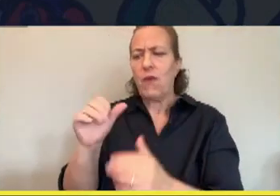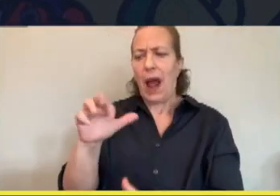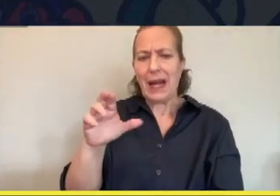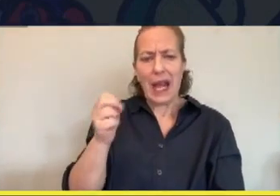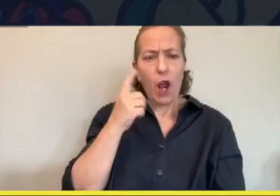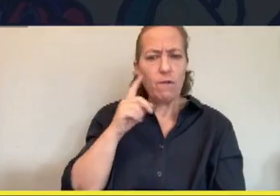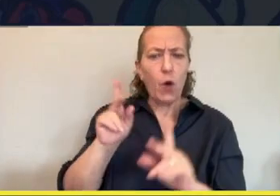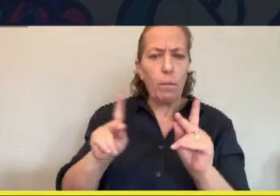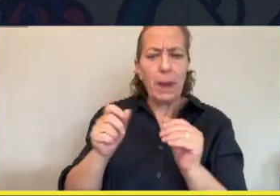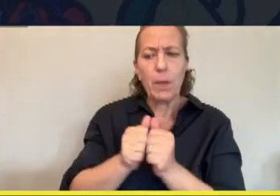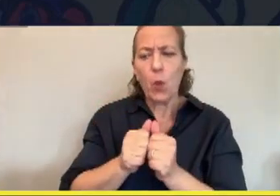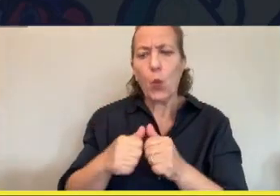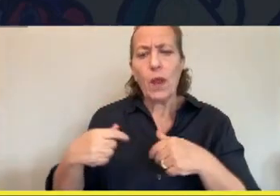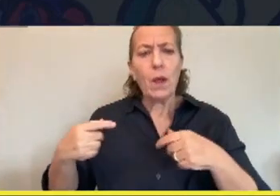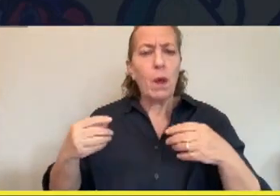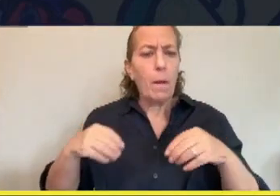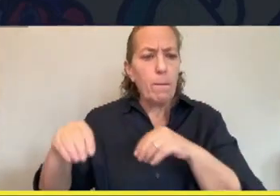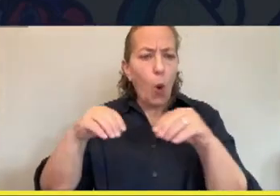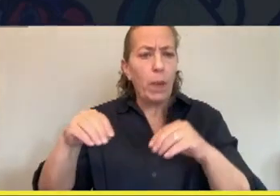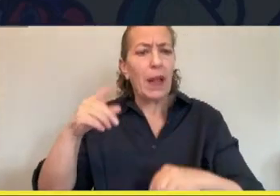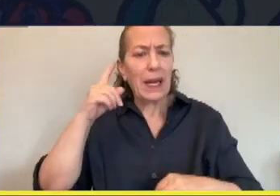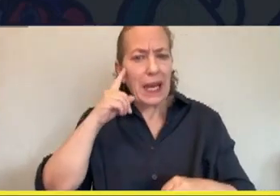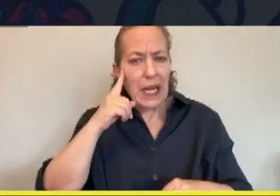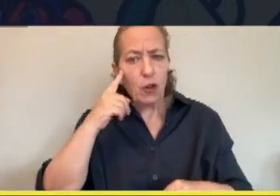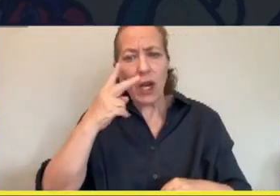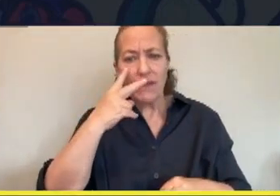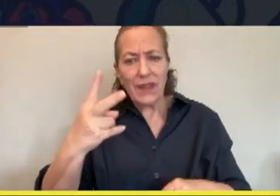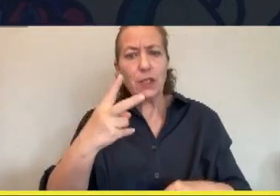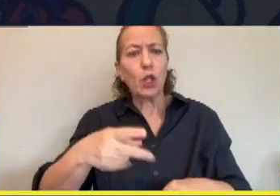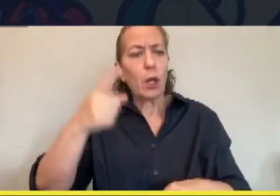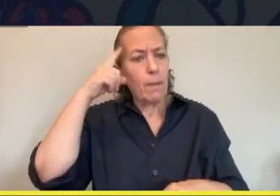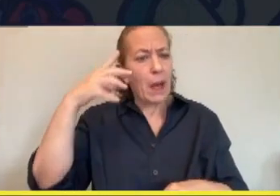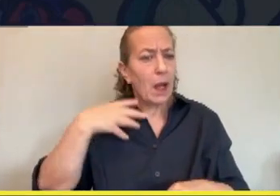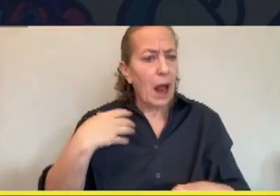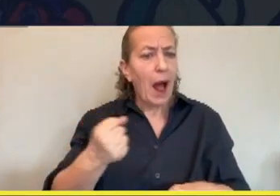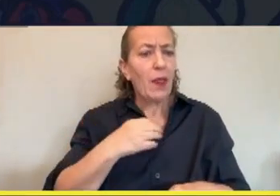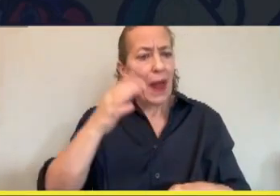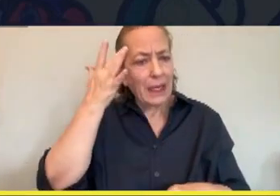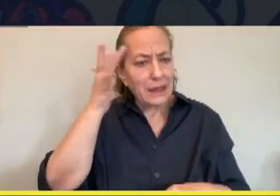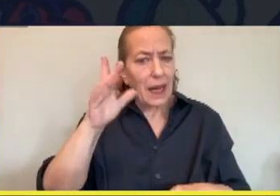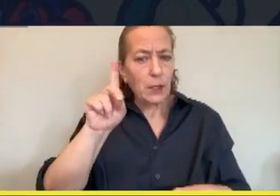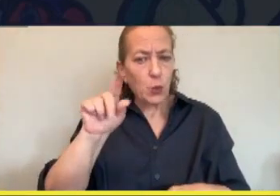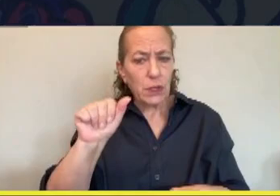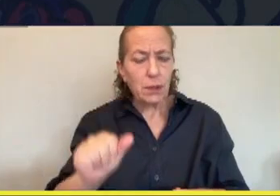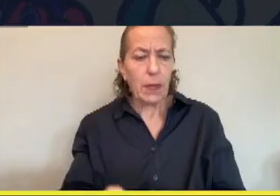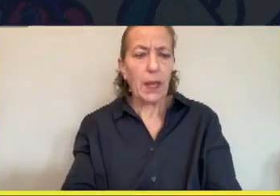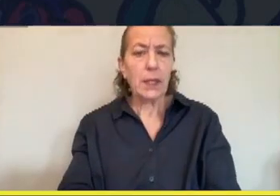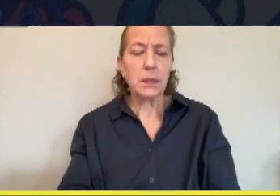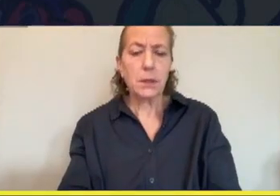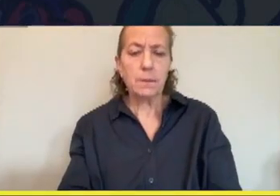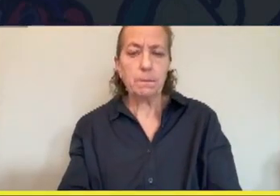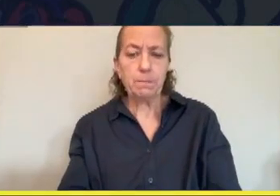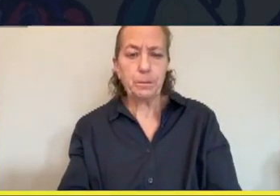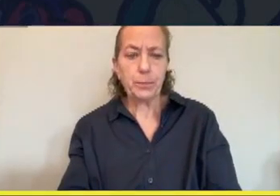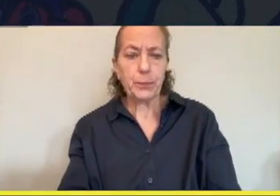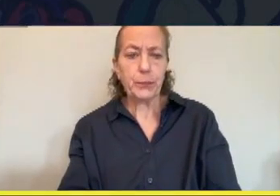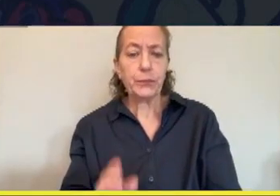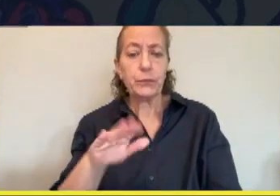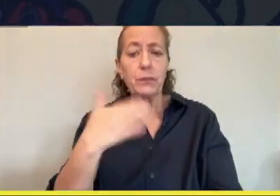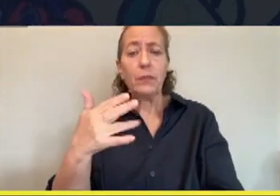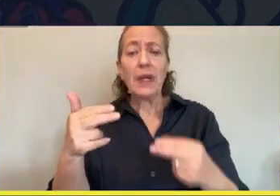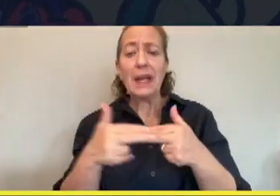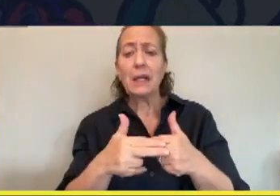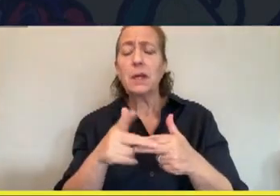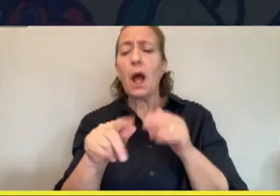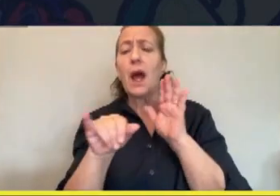hearing, vision, mental health, and intellectual disabilities. Next slide. We identified a series of